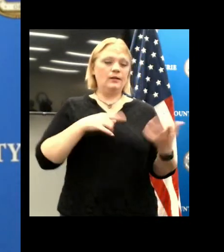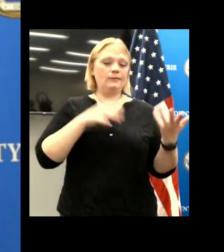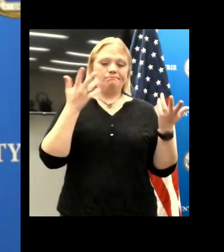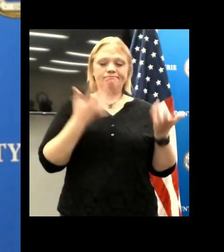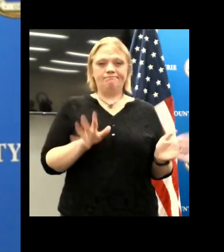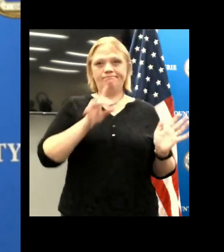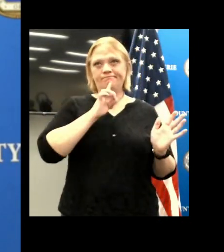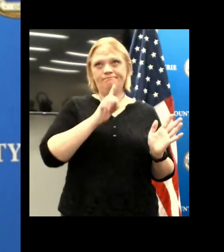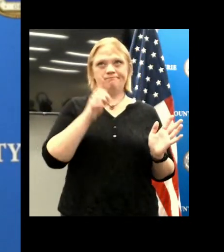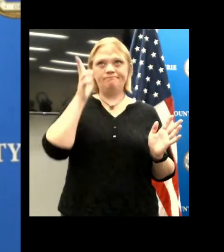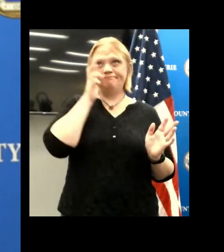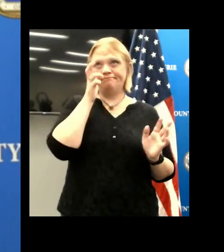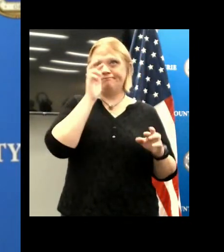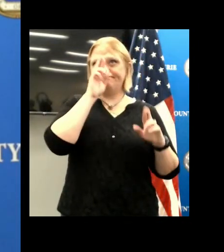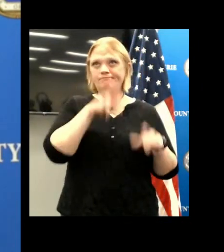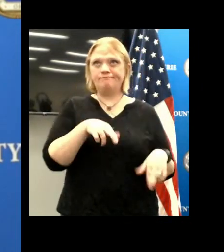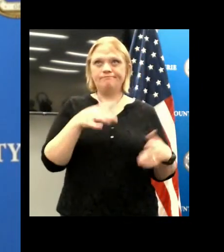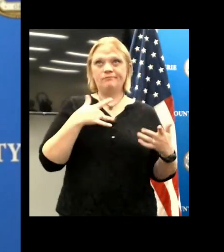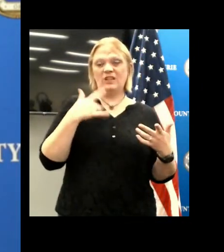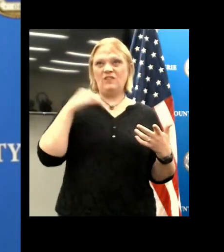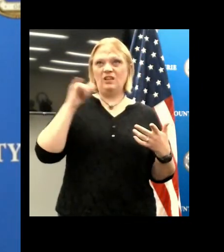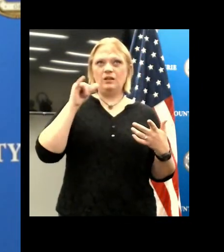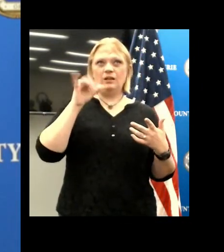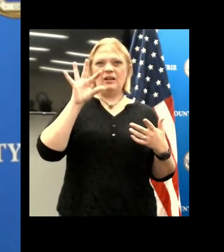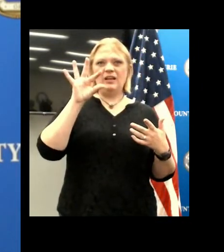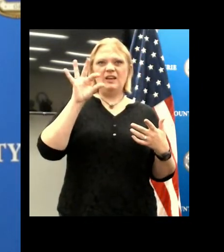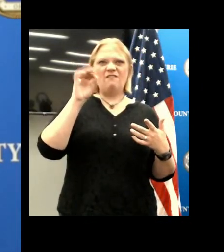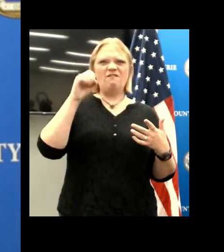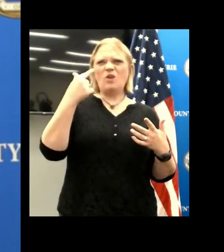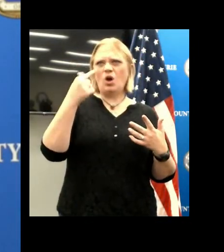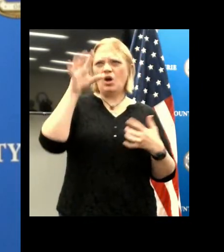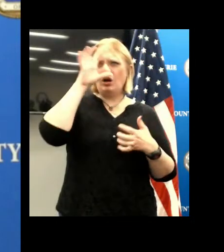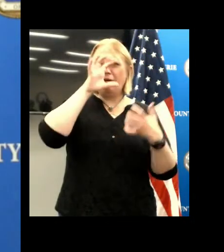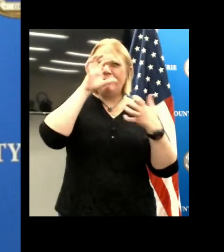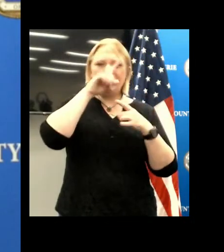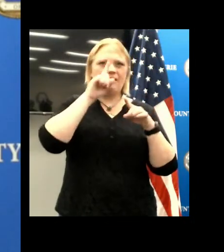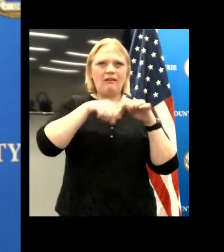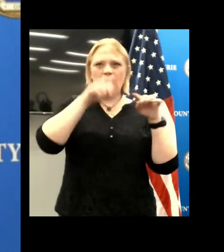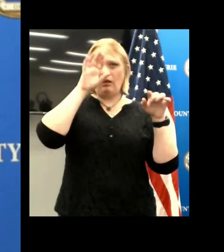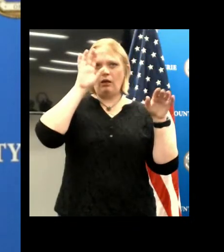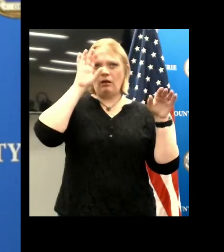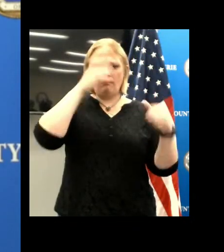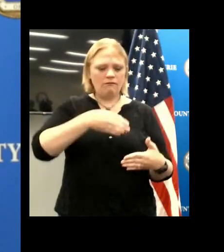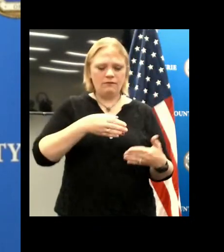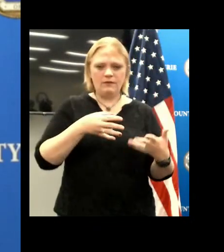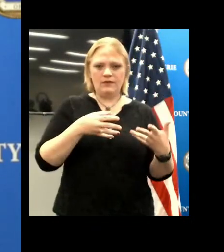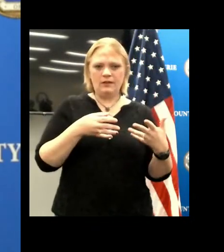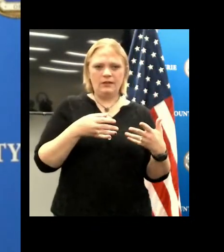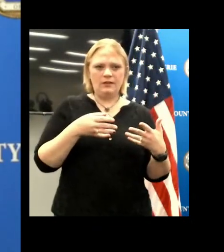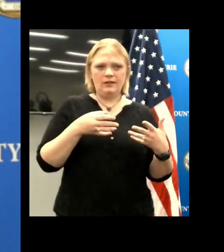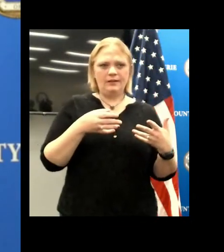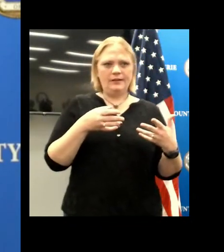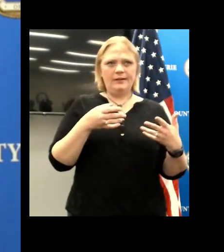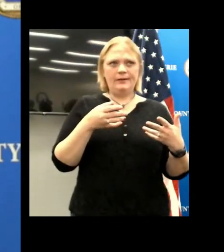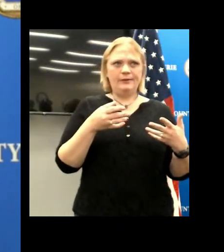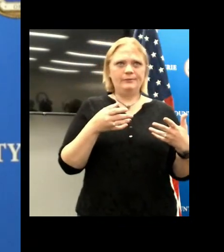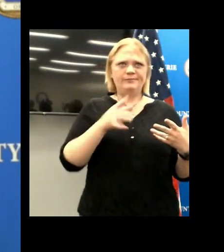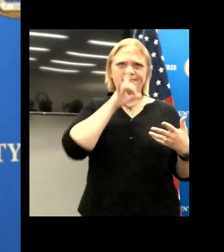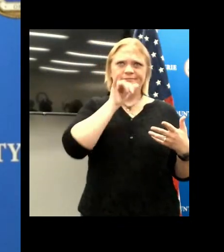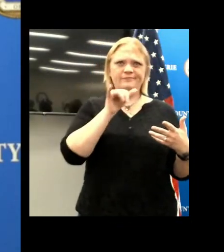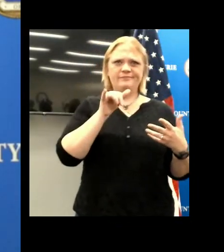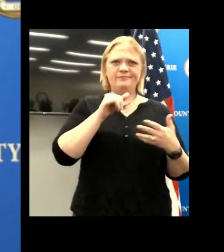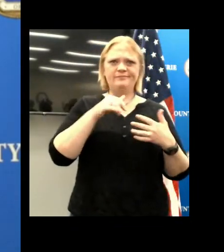heard reports of if they feel like they're in a fog or they can't concentrate or they're just